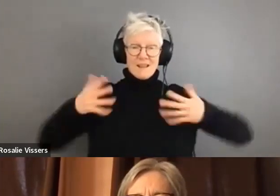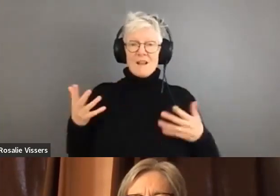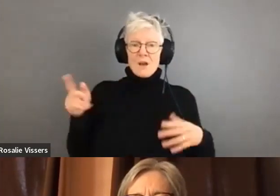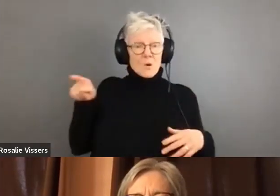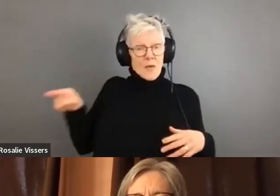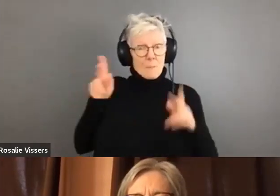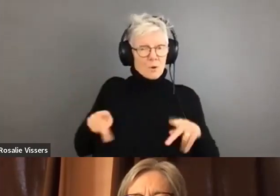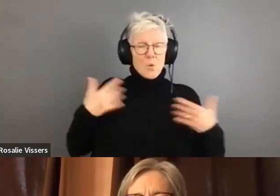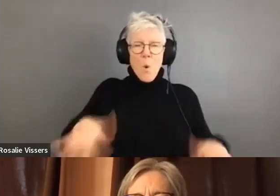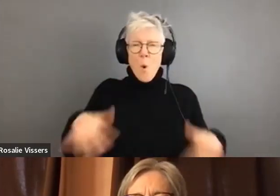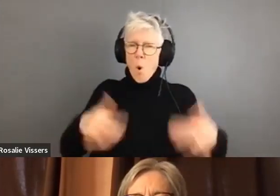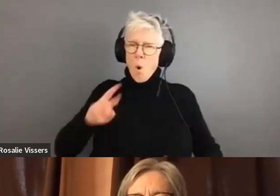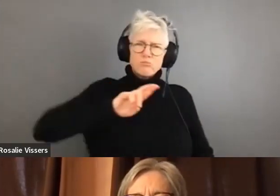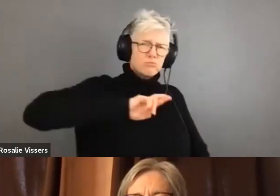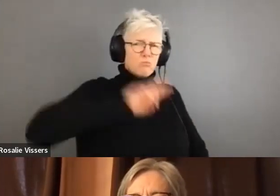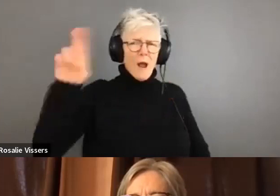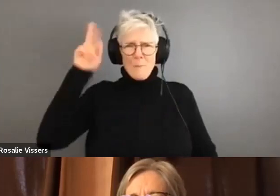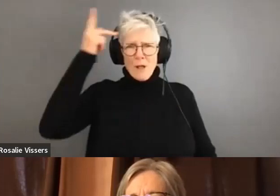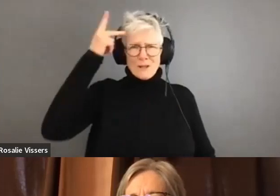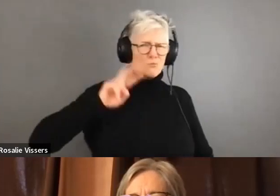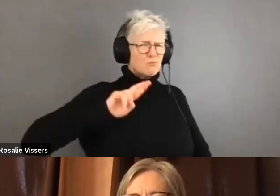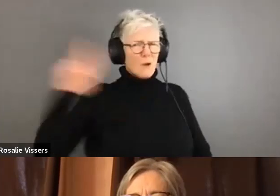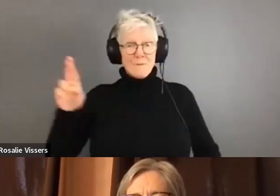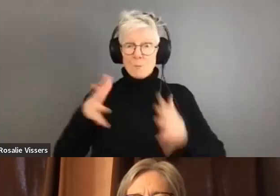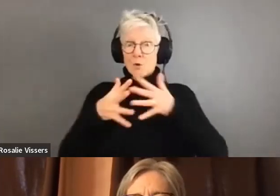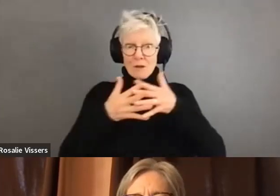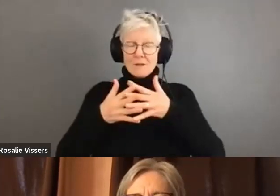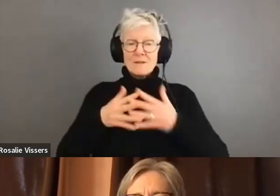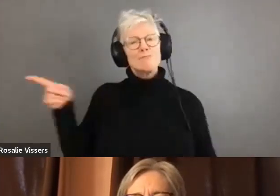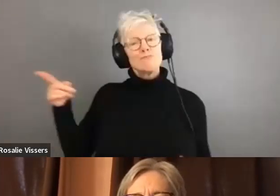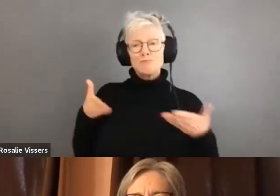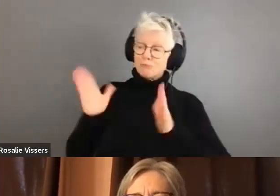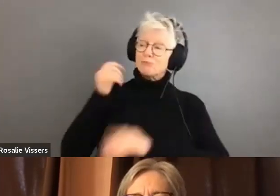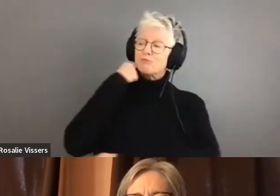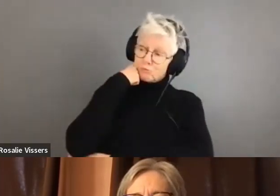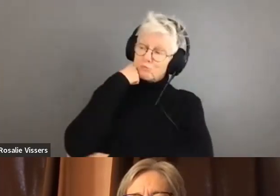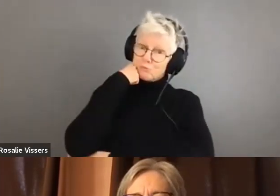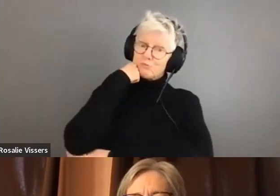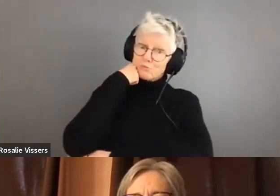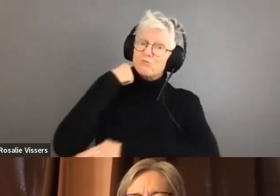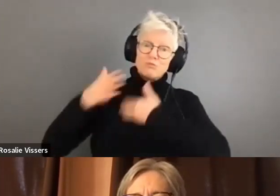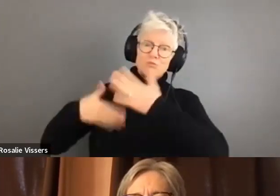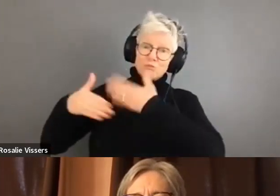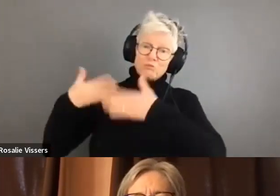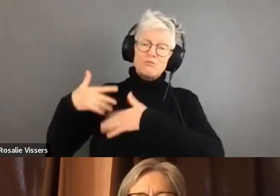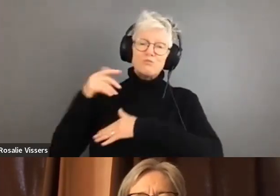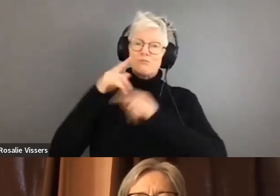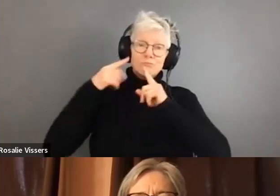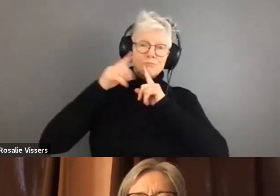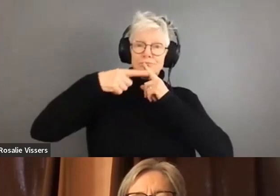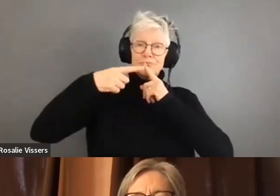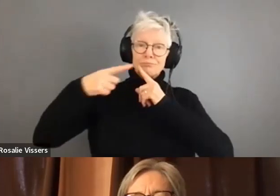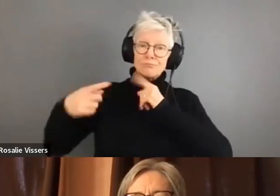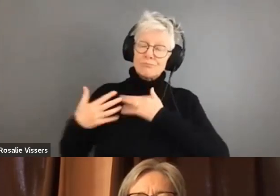US. And I had him on. I let him say, so it wasn't, I let him talk, and I had